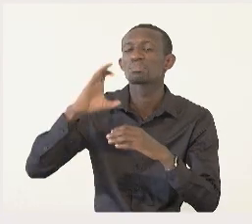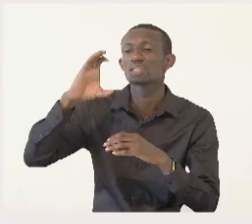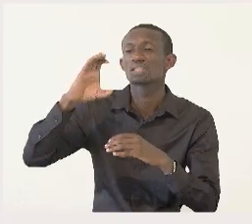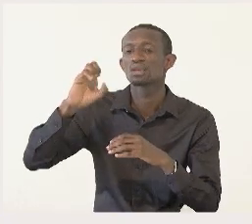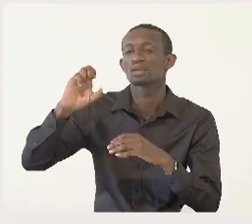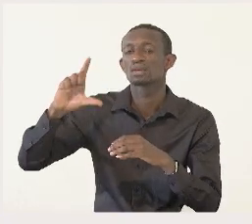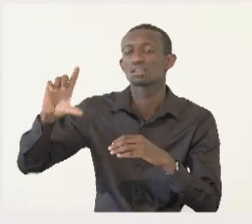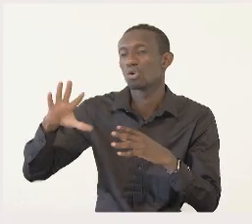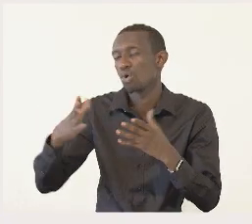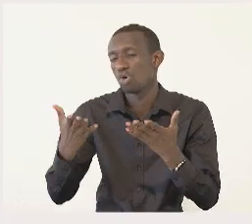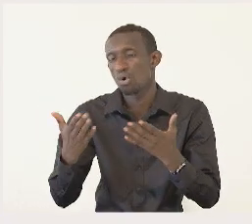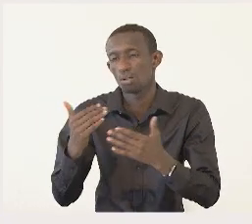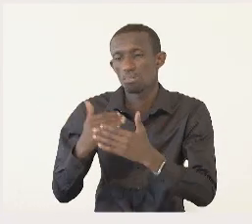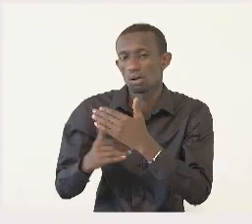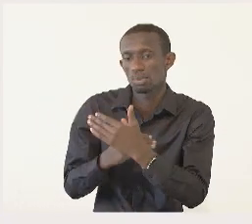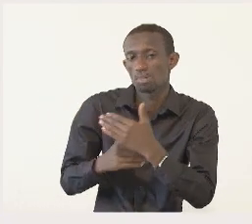in the surrounding,